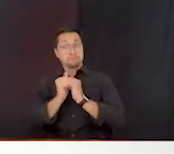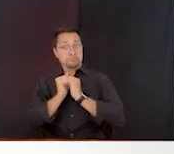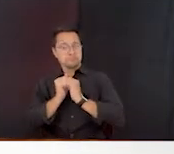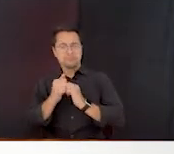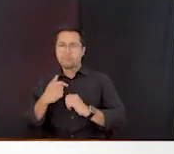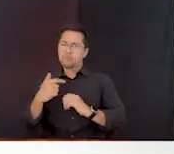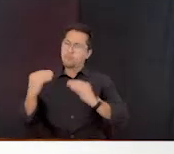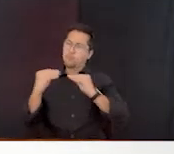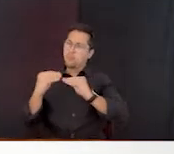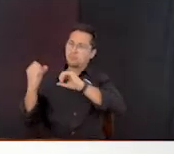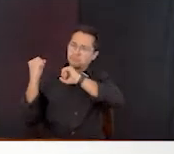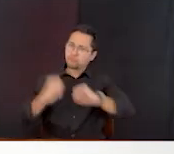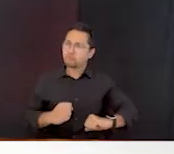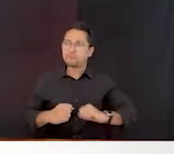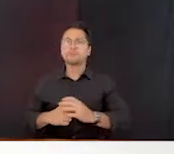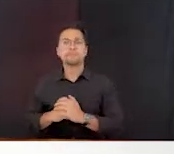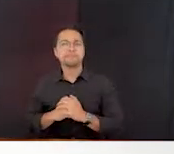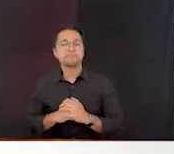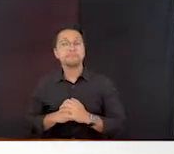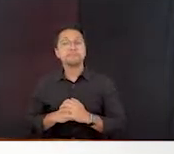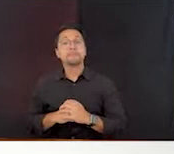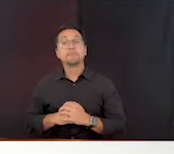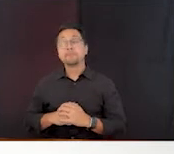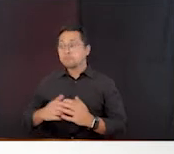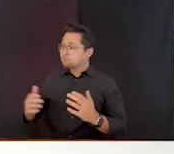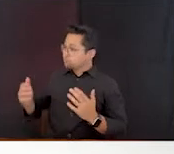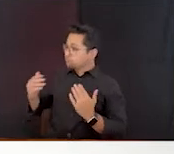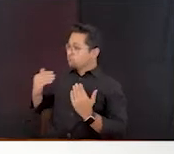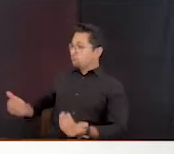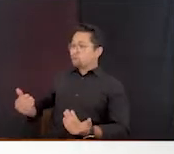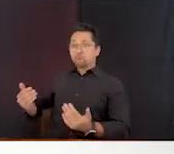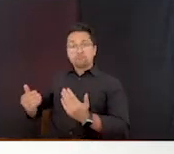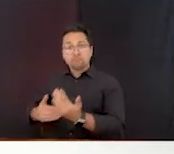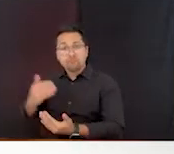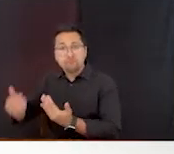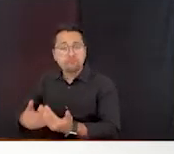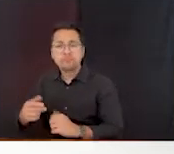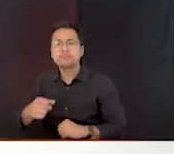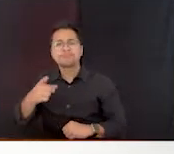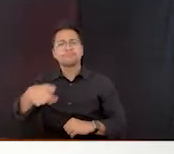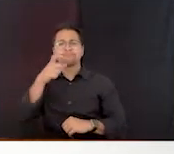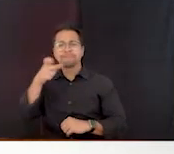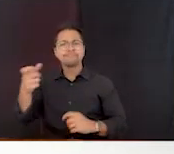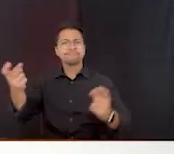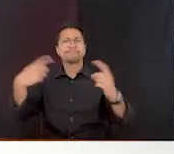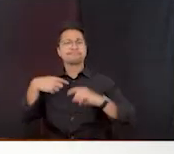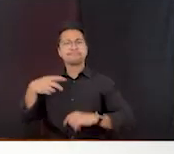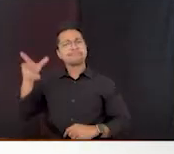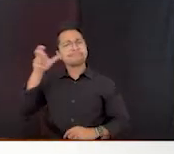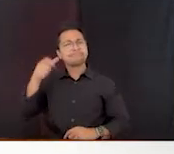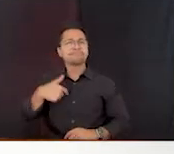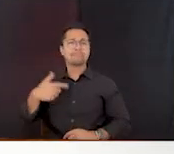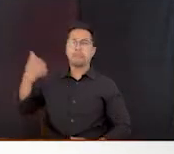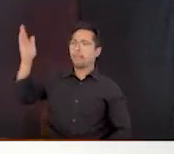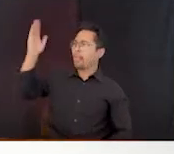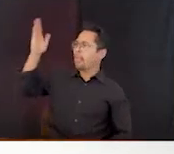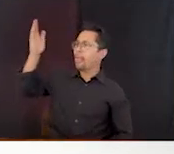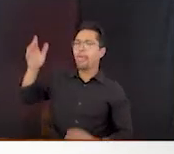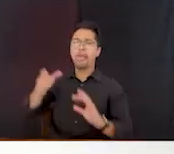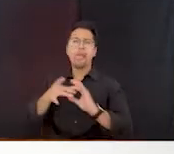recognize and celebrate all abilities and all tools, because